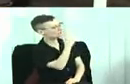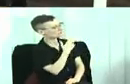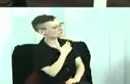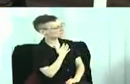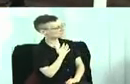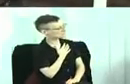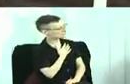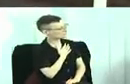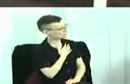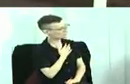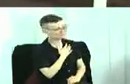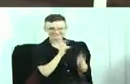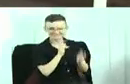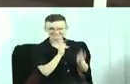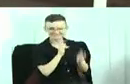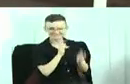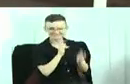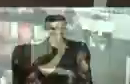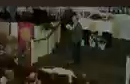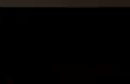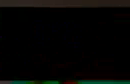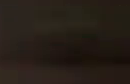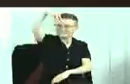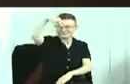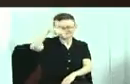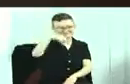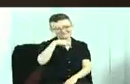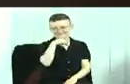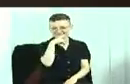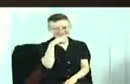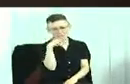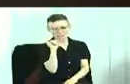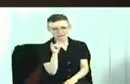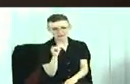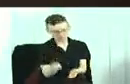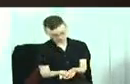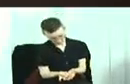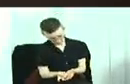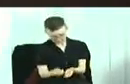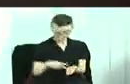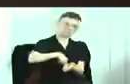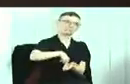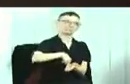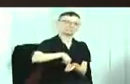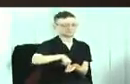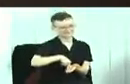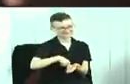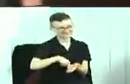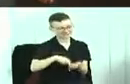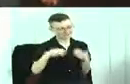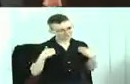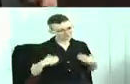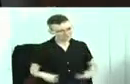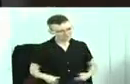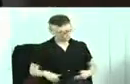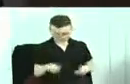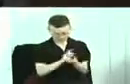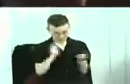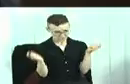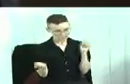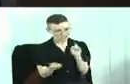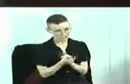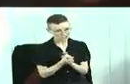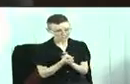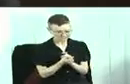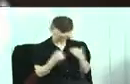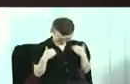Resurrection doesn't look like mere resuscitation. In resurrection, the body is fundamentally reorganized. All of those